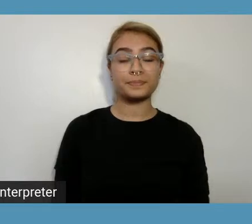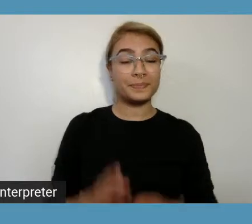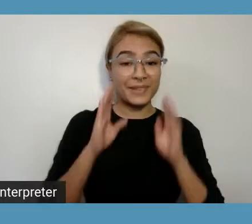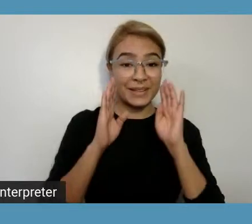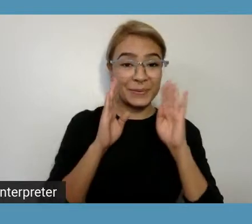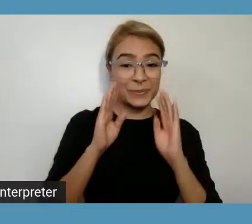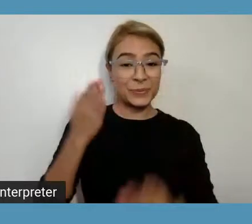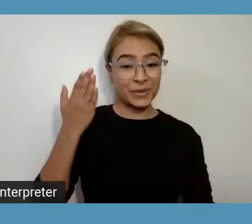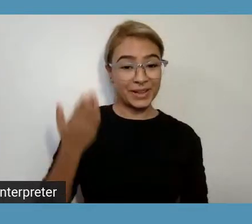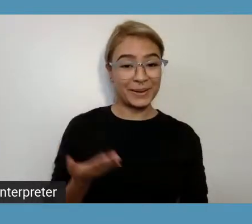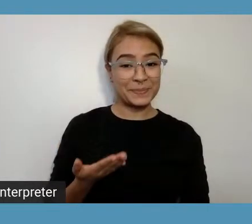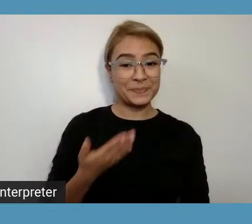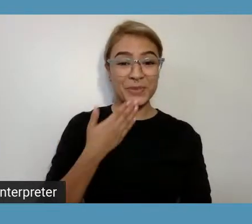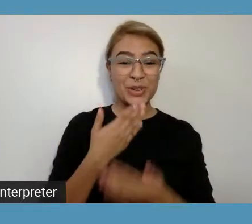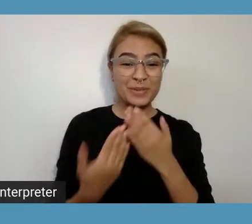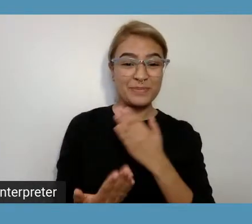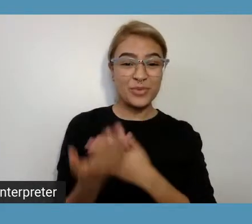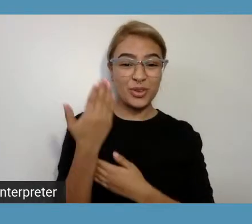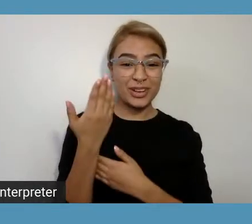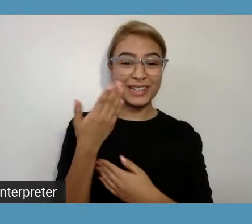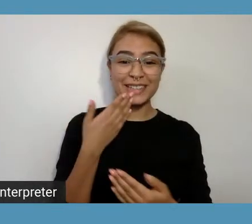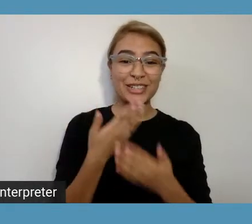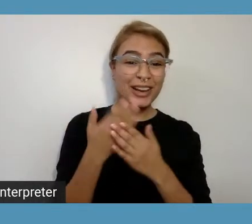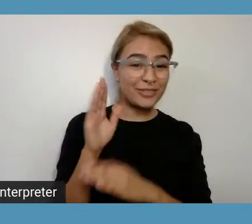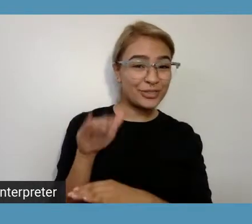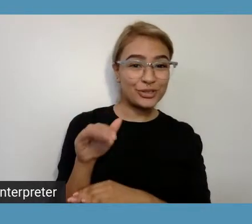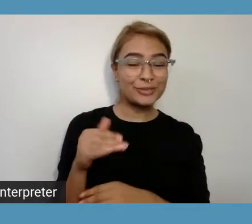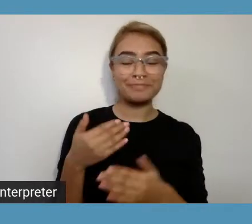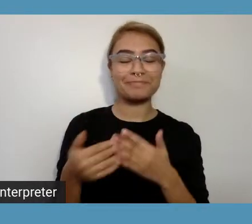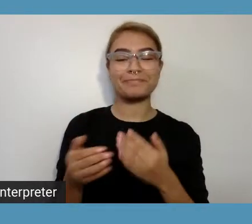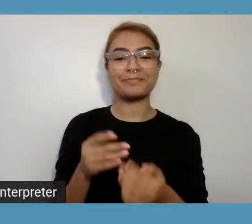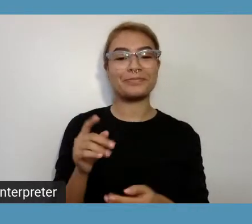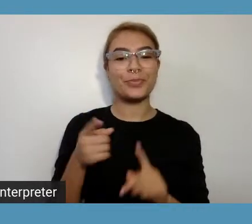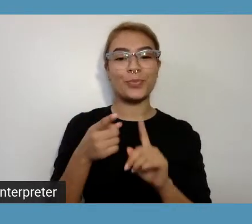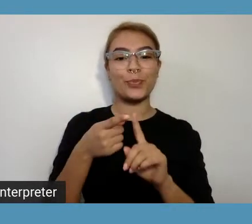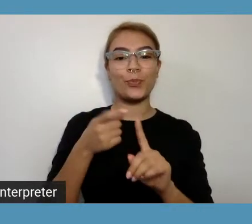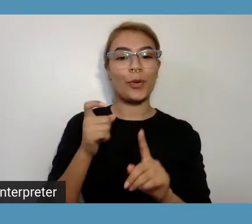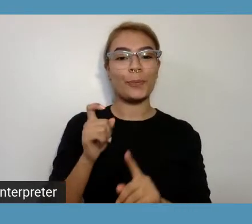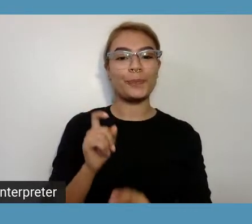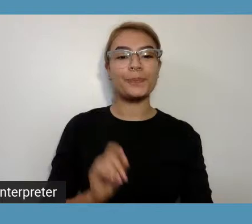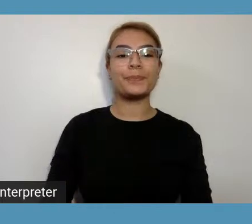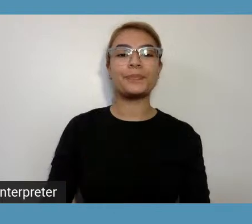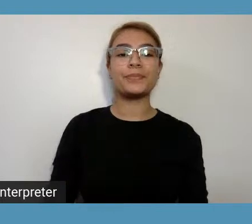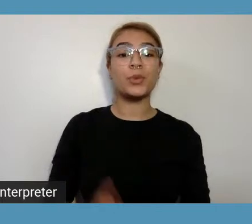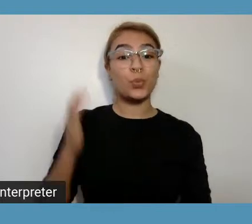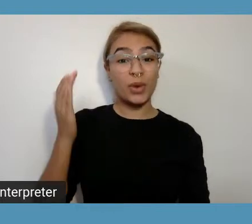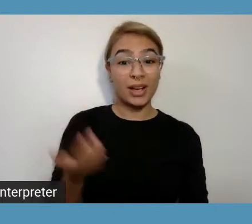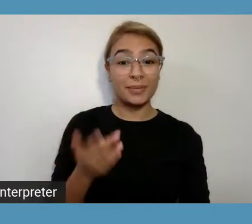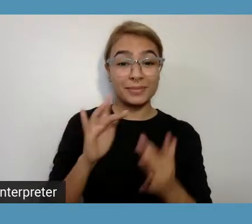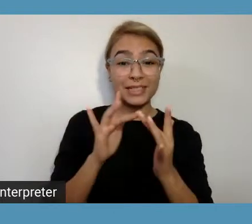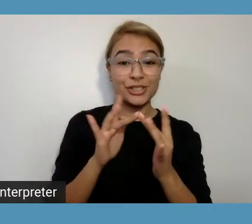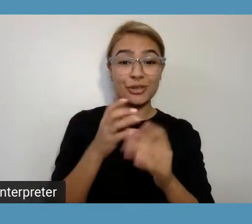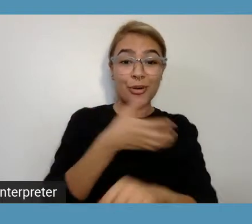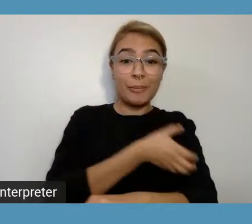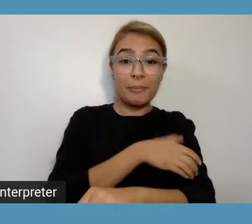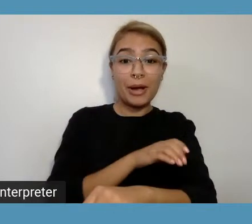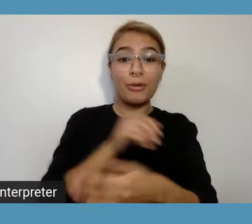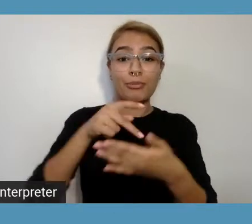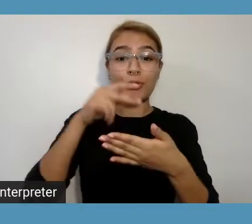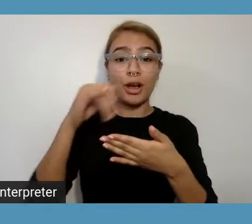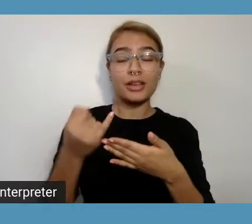Welcome. Good morning or good afternoon or good evening, wherever you're from, and welcome to the Digital Empowerment Project, Module 10